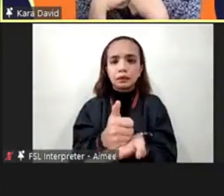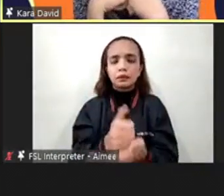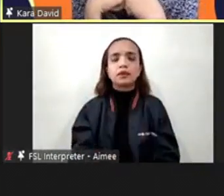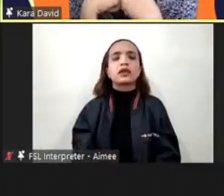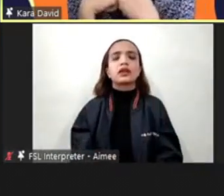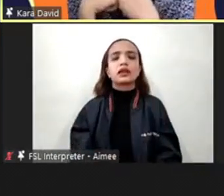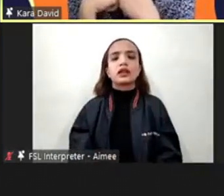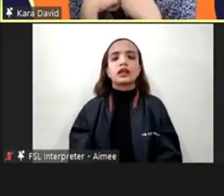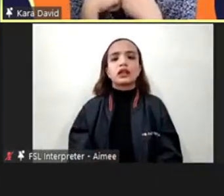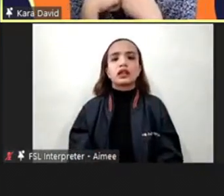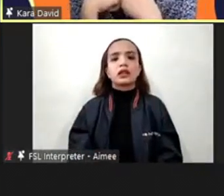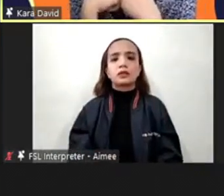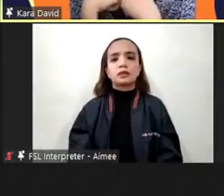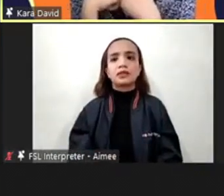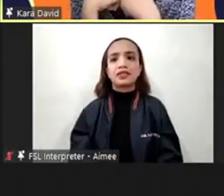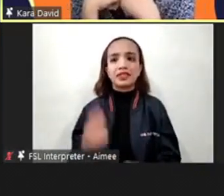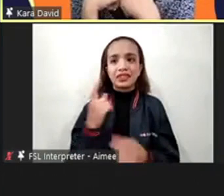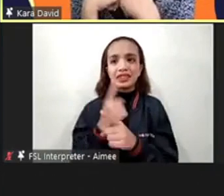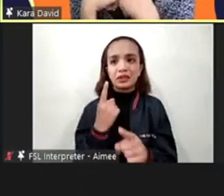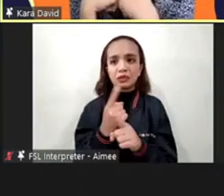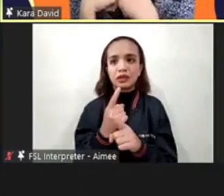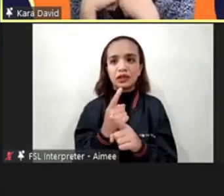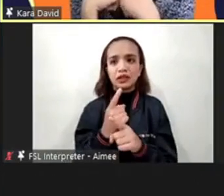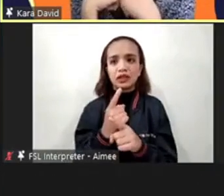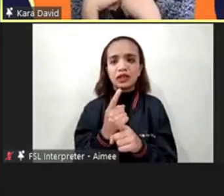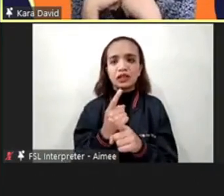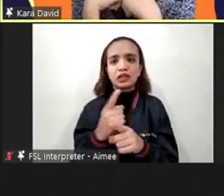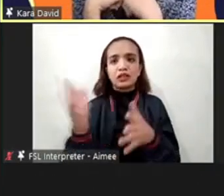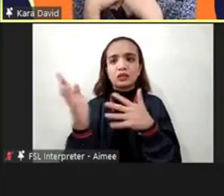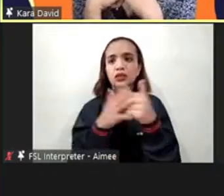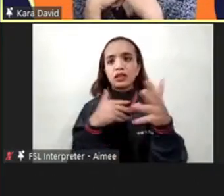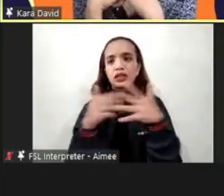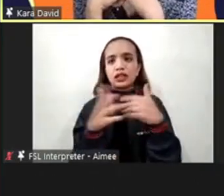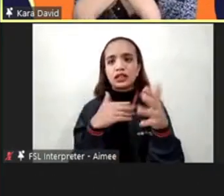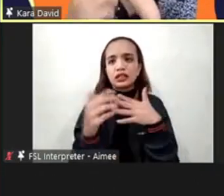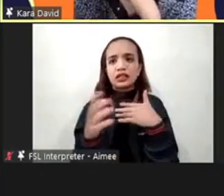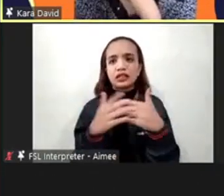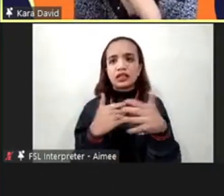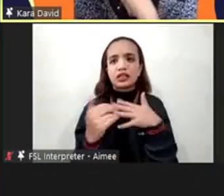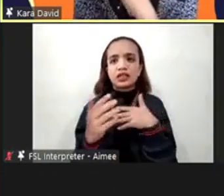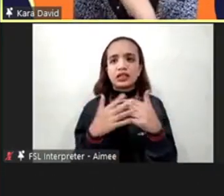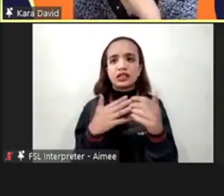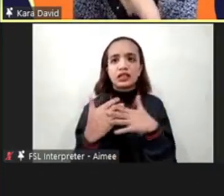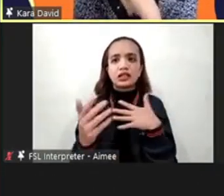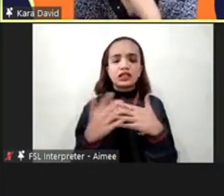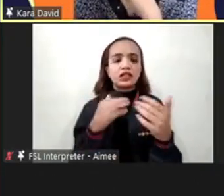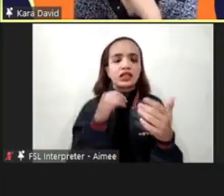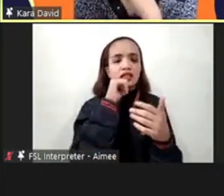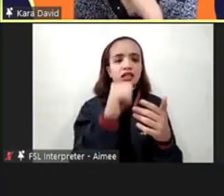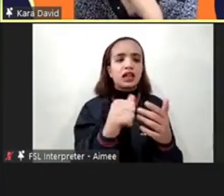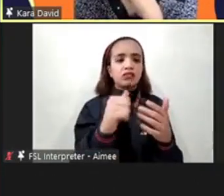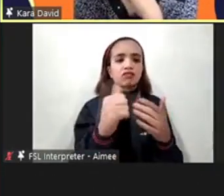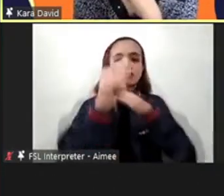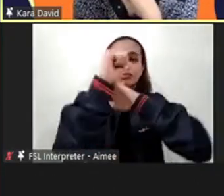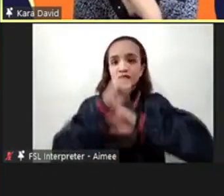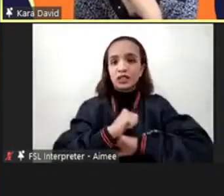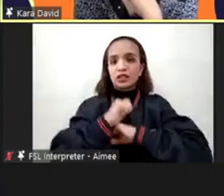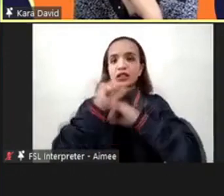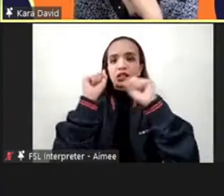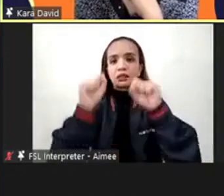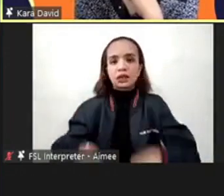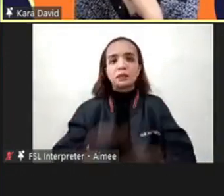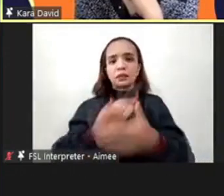And may kantang ganun, di ba? What doesn't kill you makes you stronger. It will make you stronger. All right. Anyway, guys,